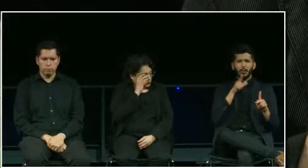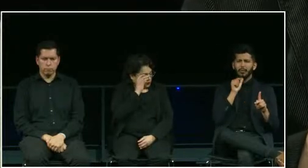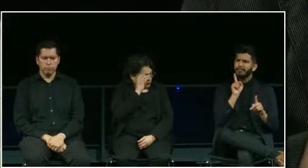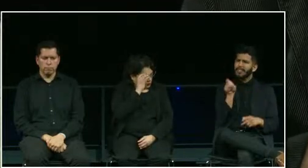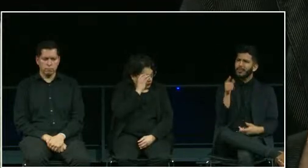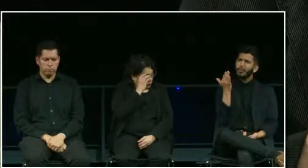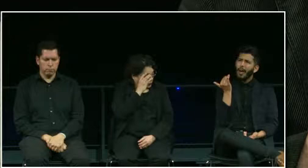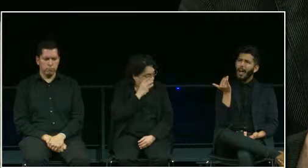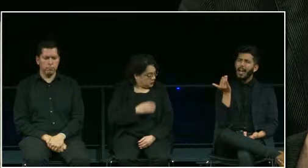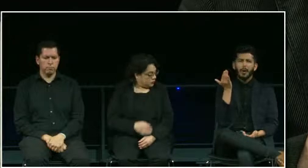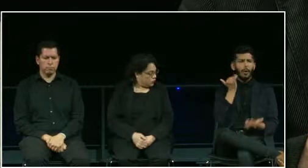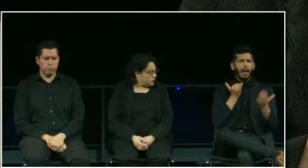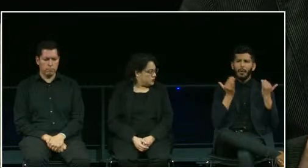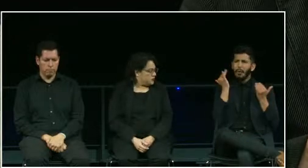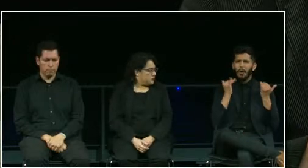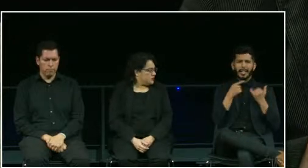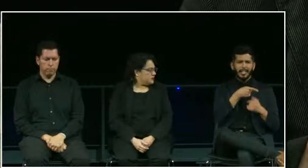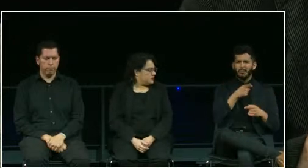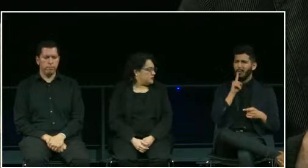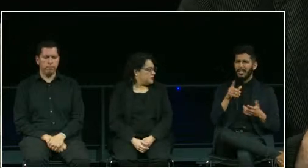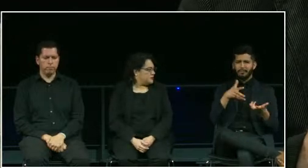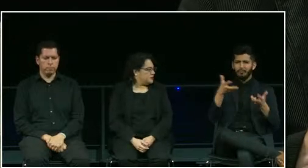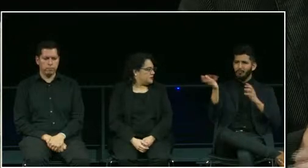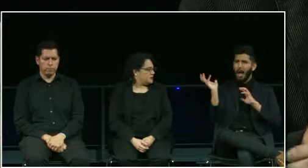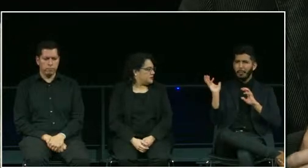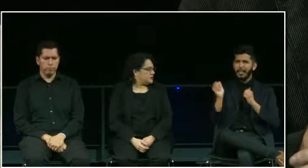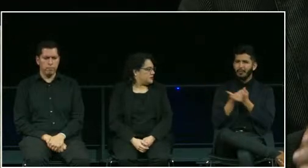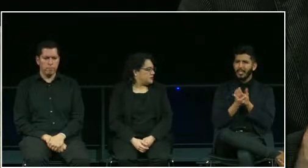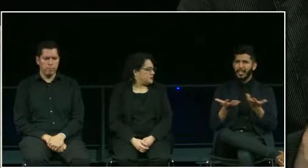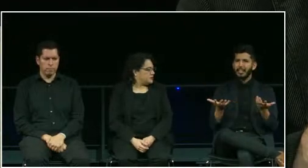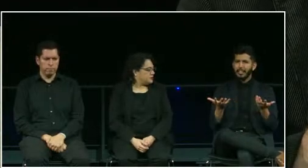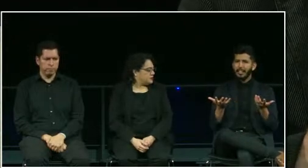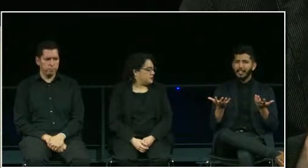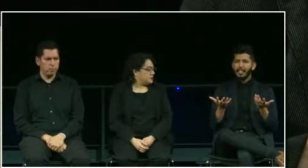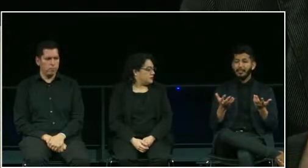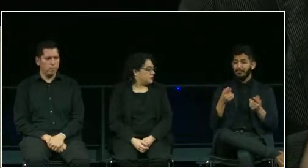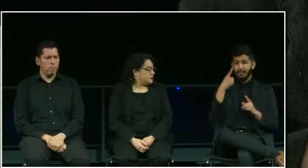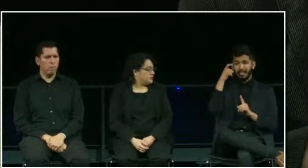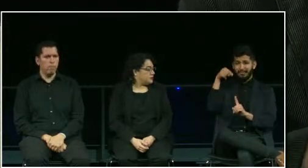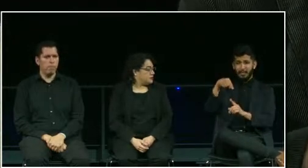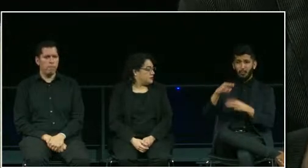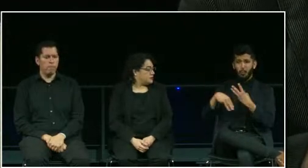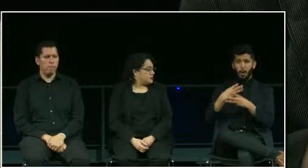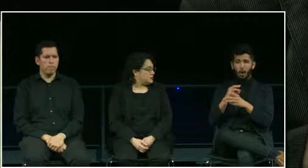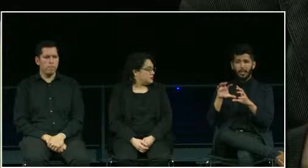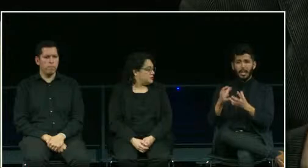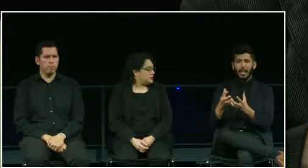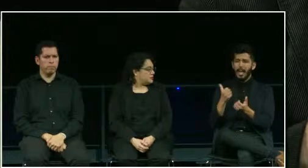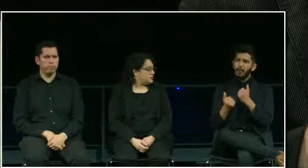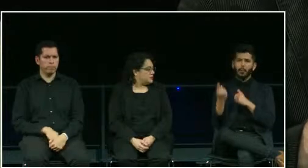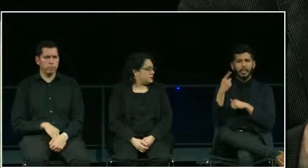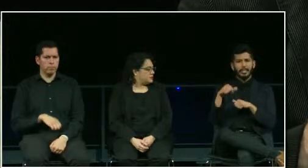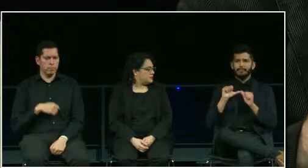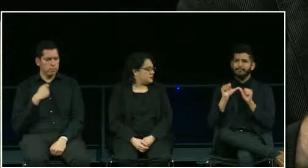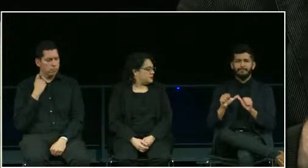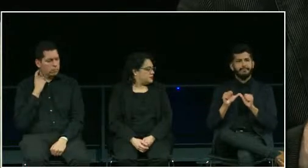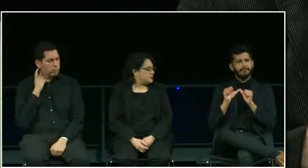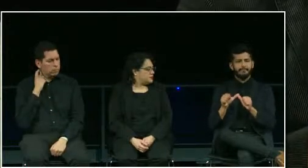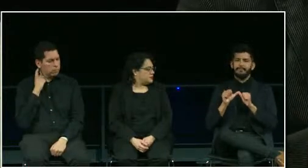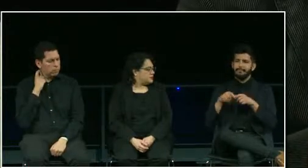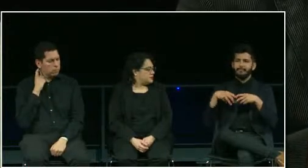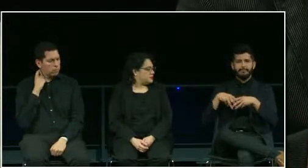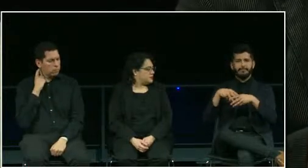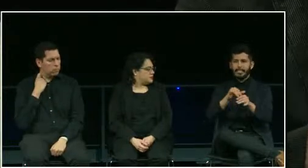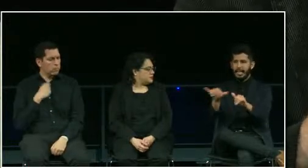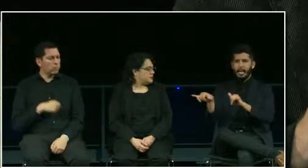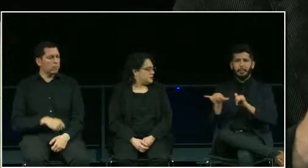why. He's very disruptive, because he's in a world where everybody is marching in lockstep. He's